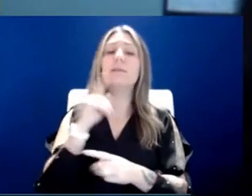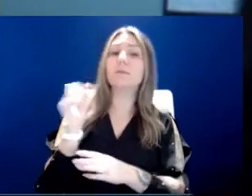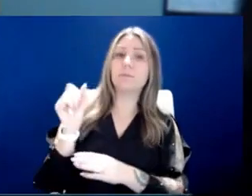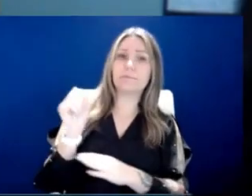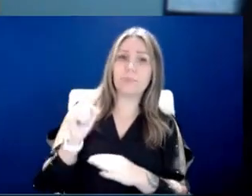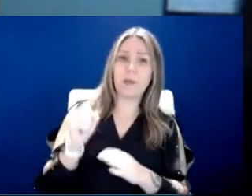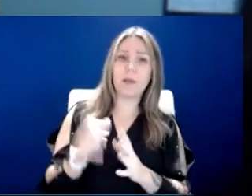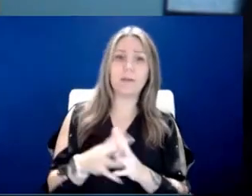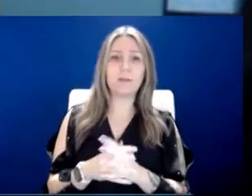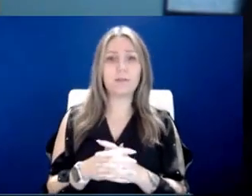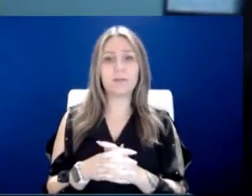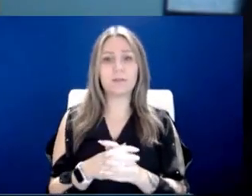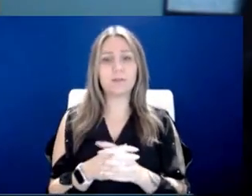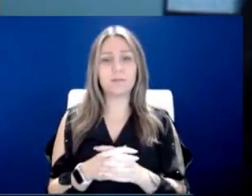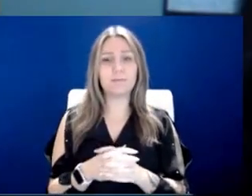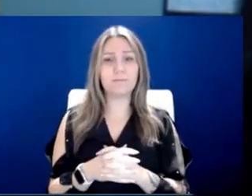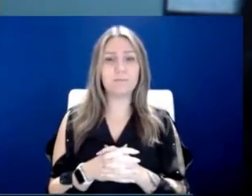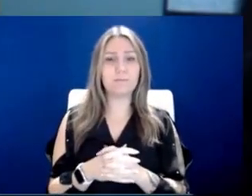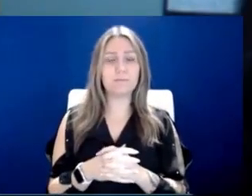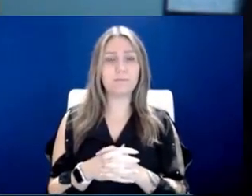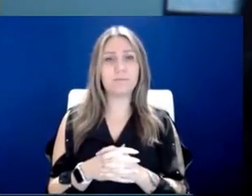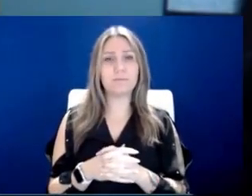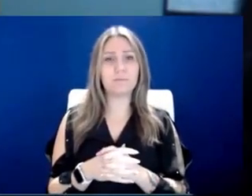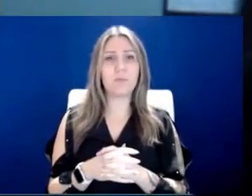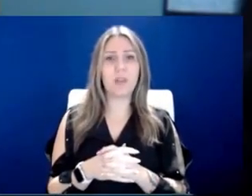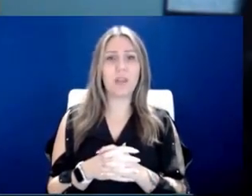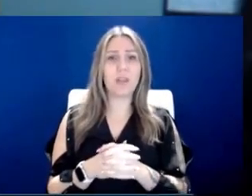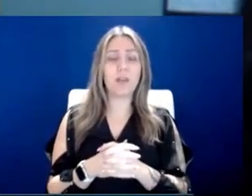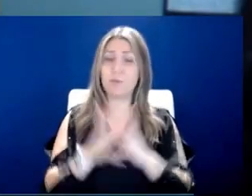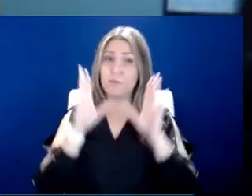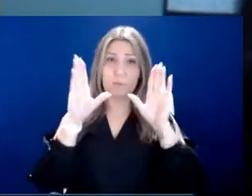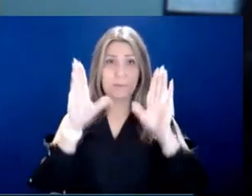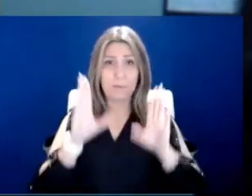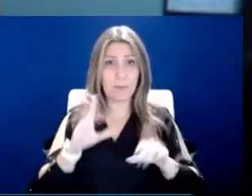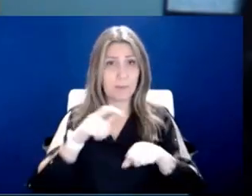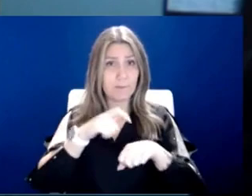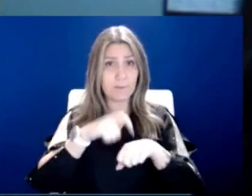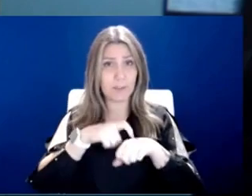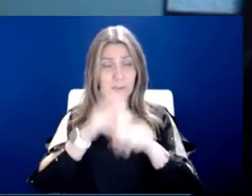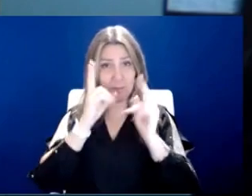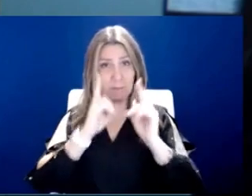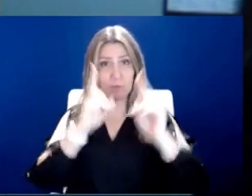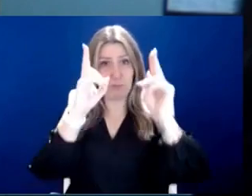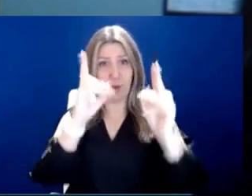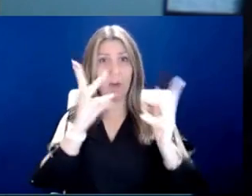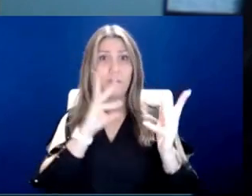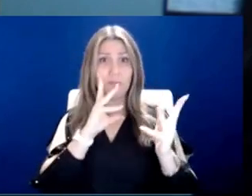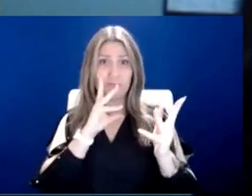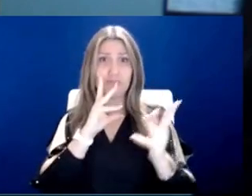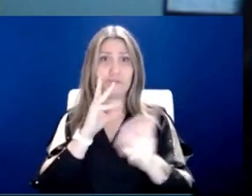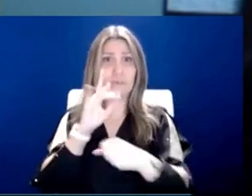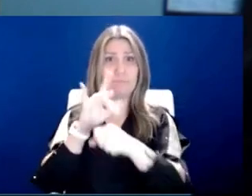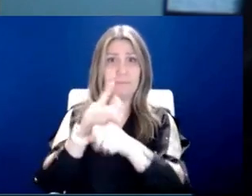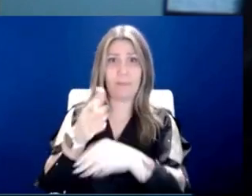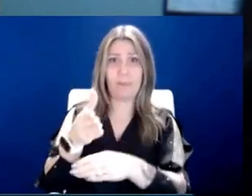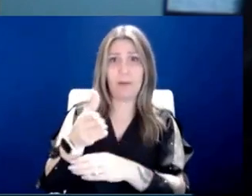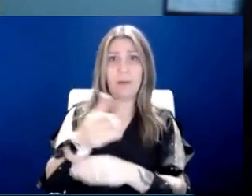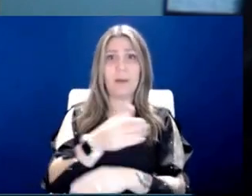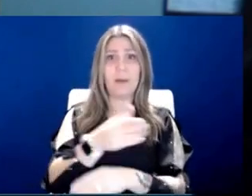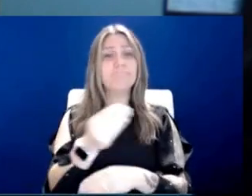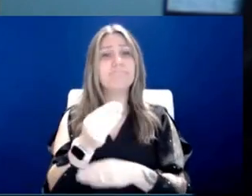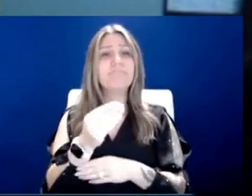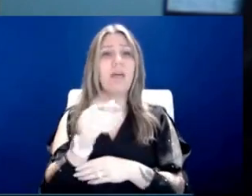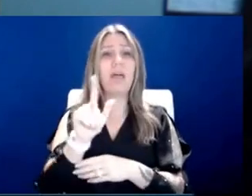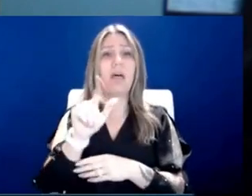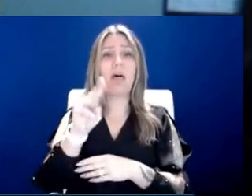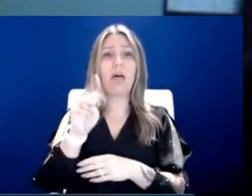barring all that, it was a great time and a real honor to be there. But yeah, to Dr. Alm's point, it was just an